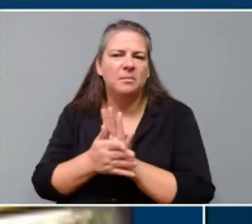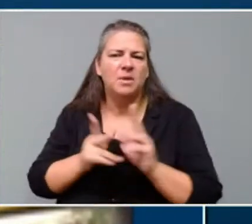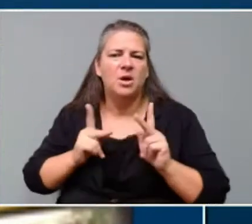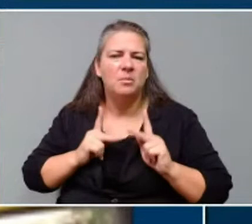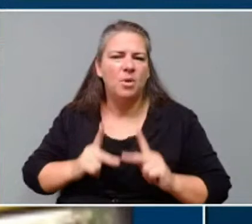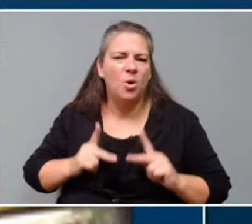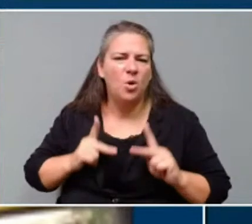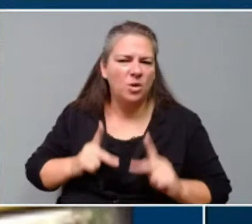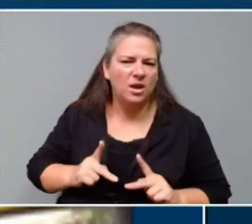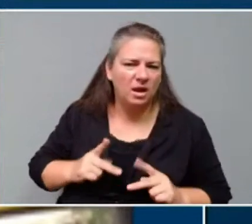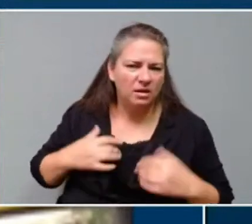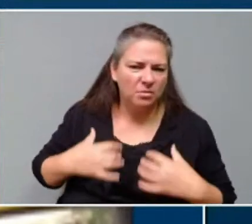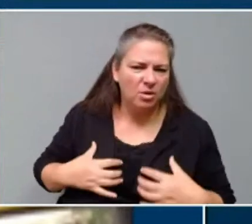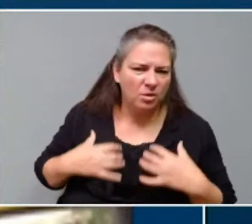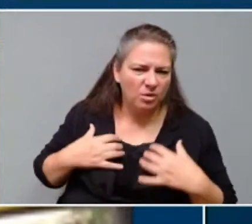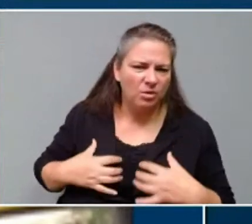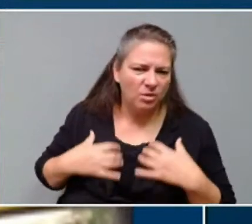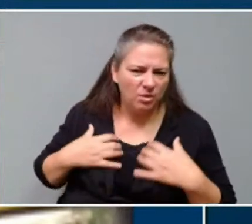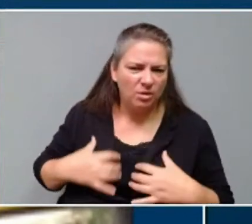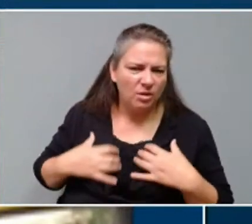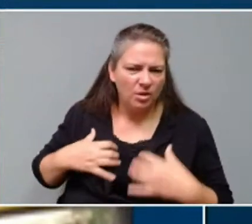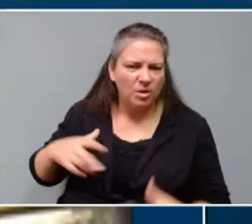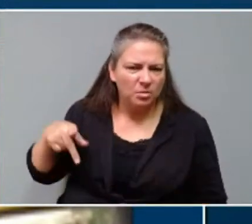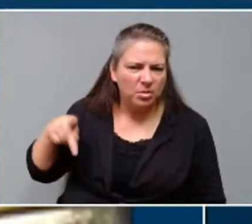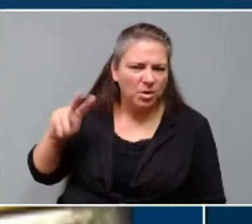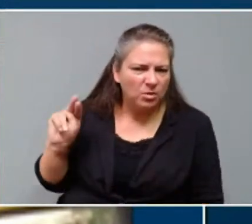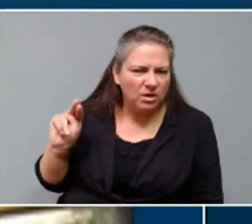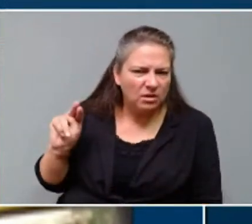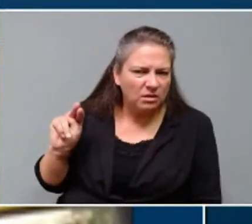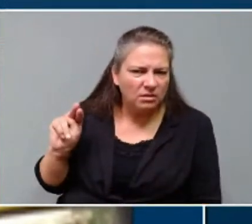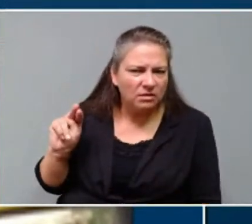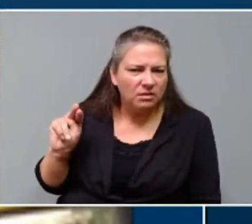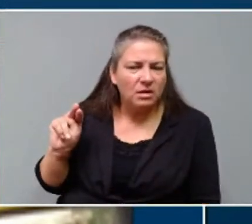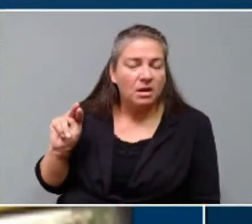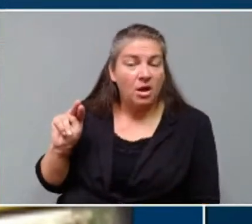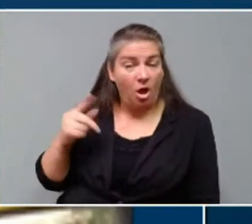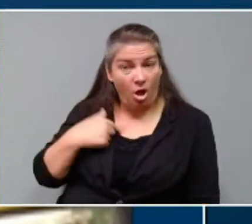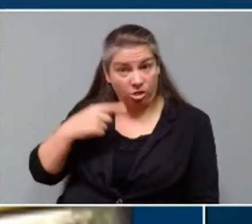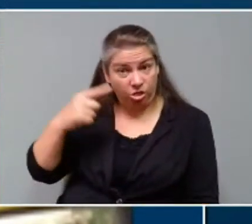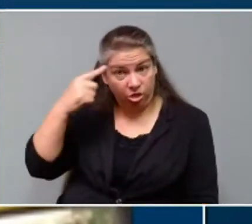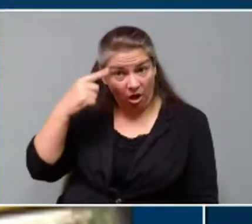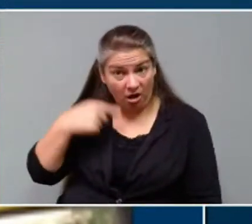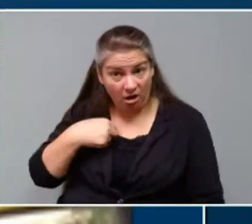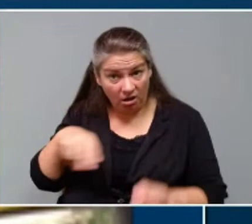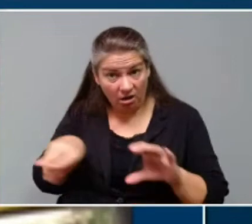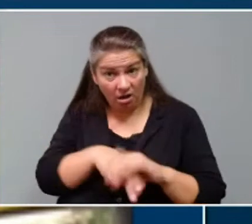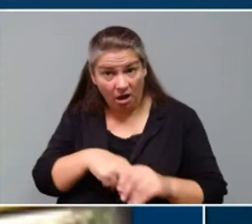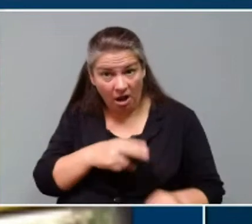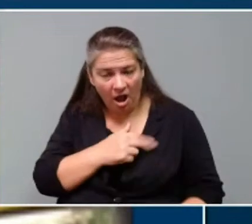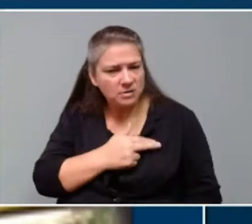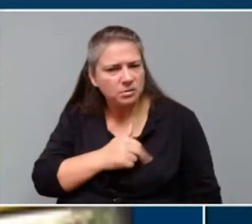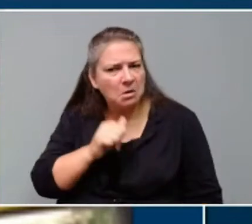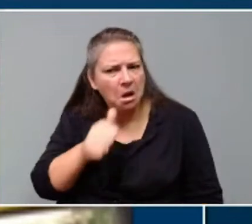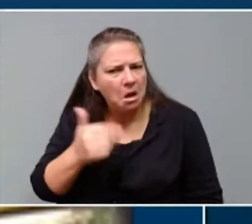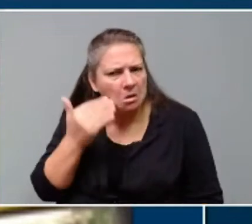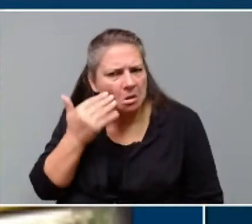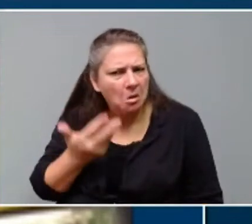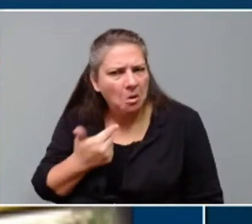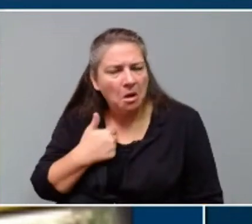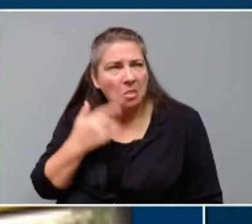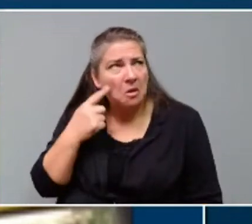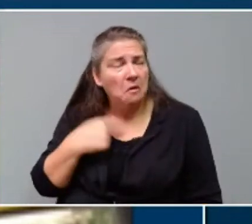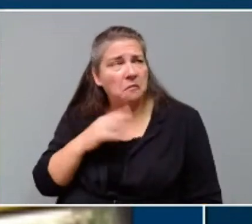just miserable. But I never thought I would be hospitalized. I was just 41 years old with no